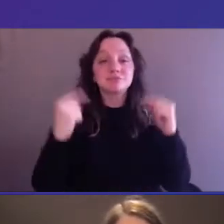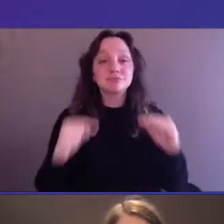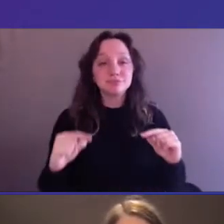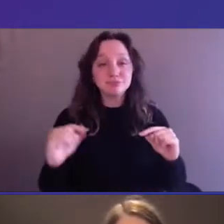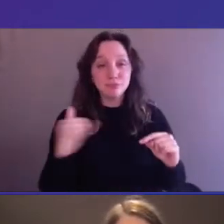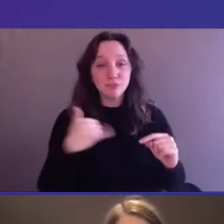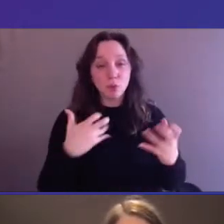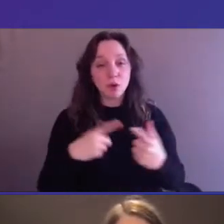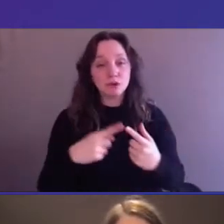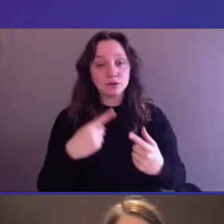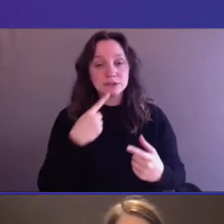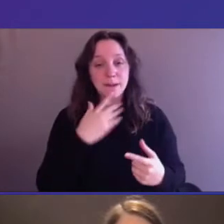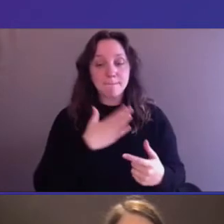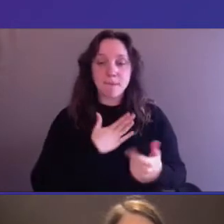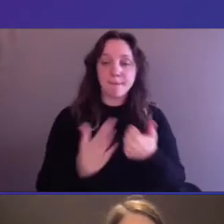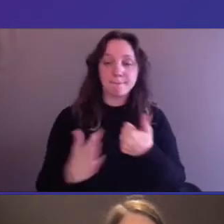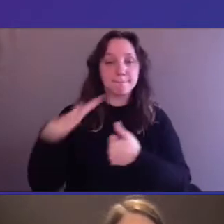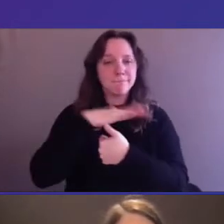my principal